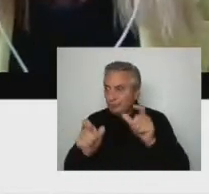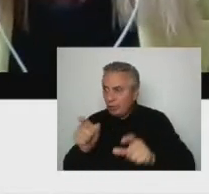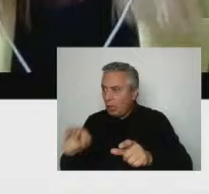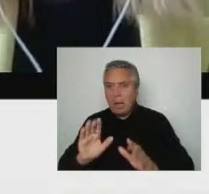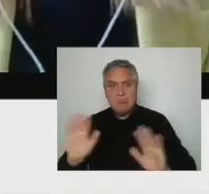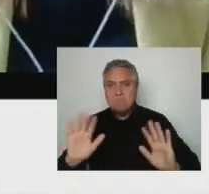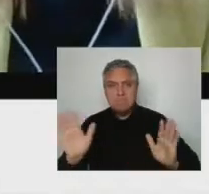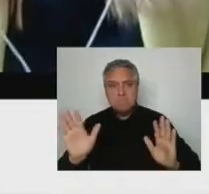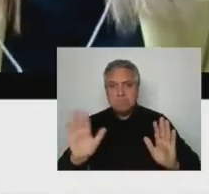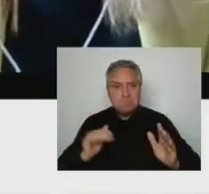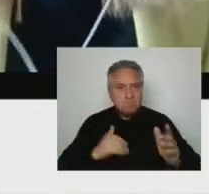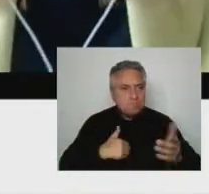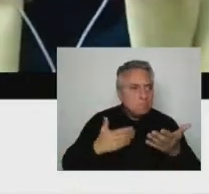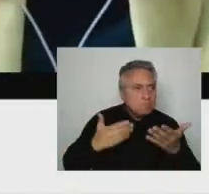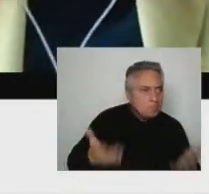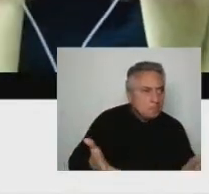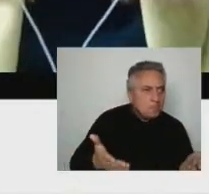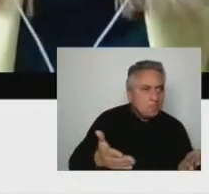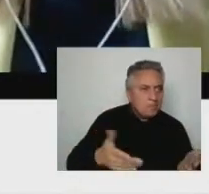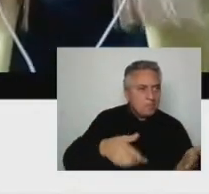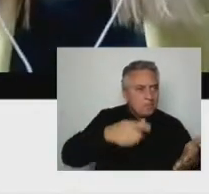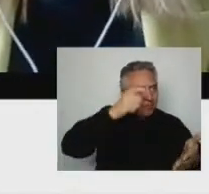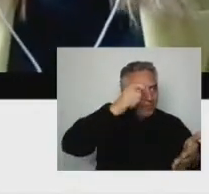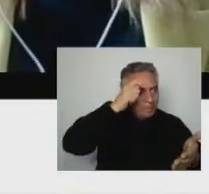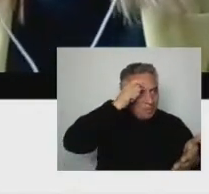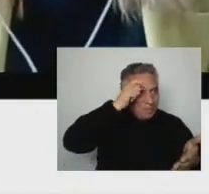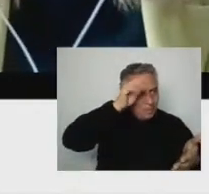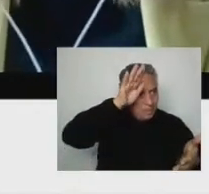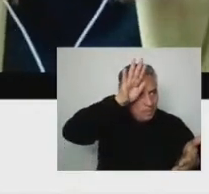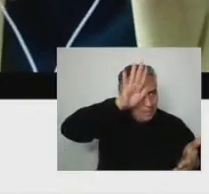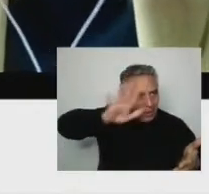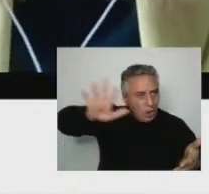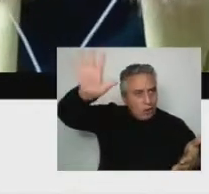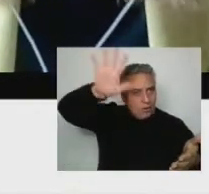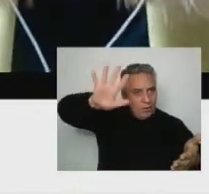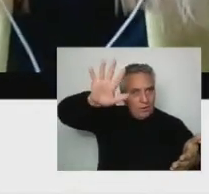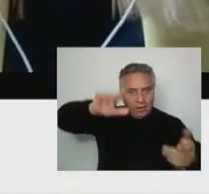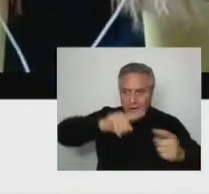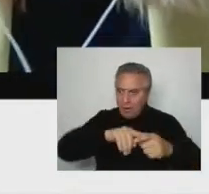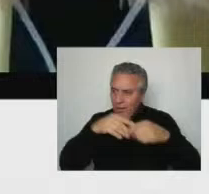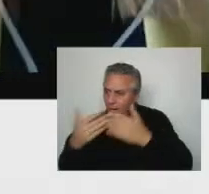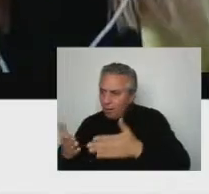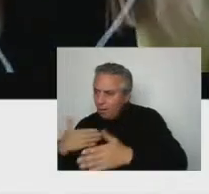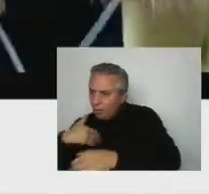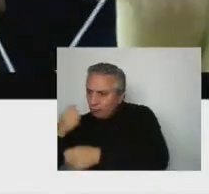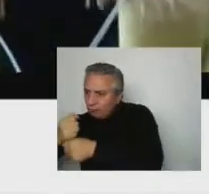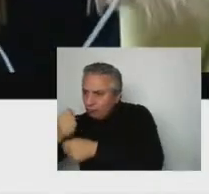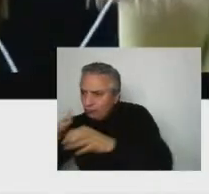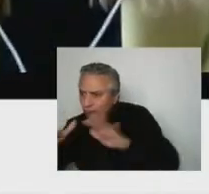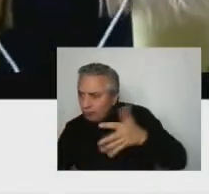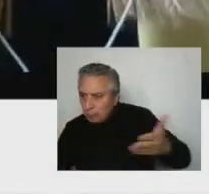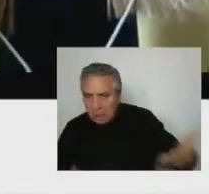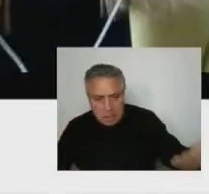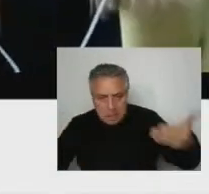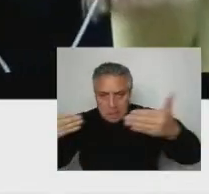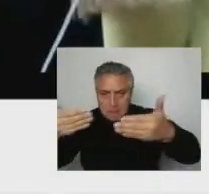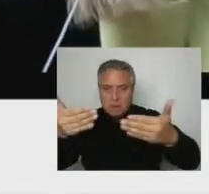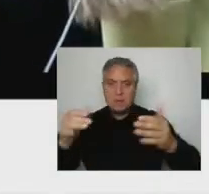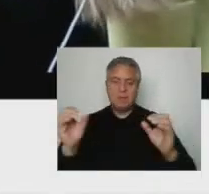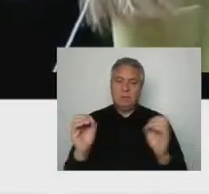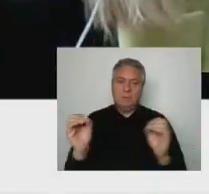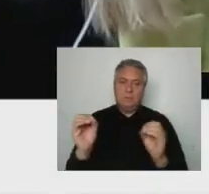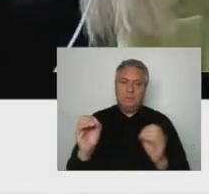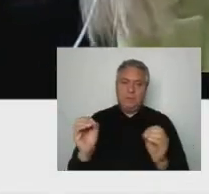There is no dialogue, basically, between theory and practice. And if one considers the issue of digital